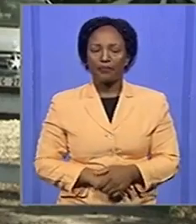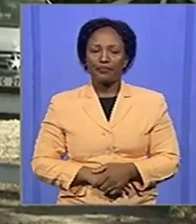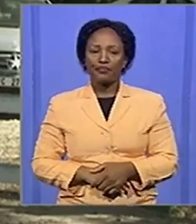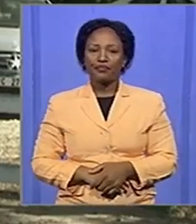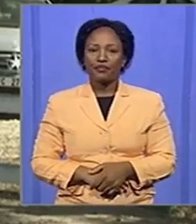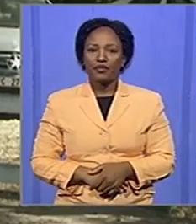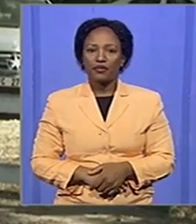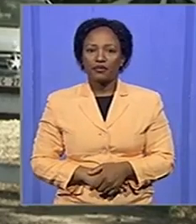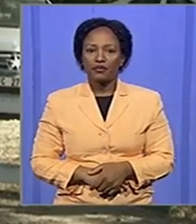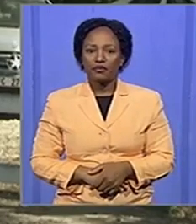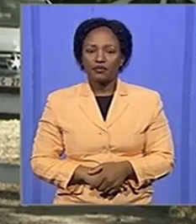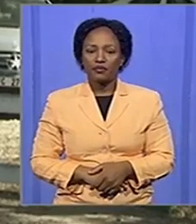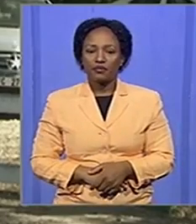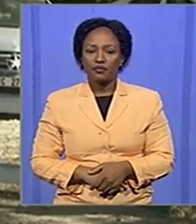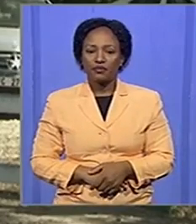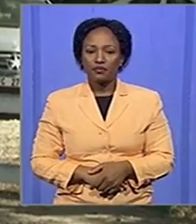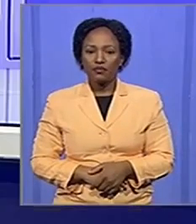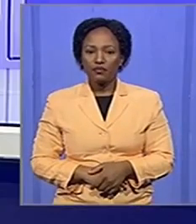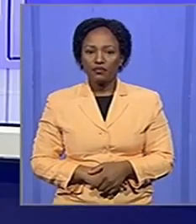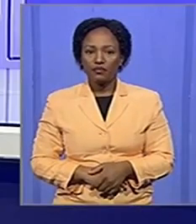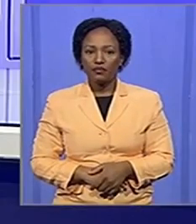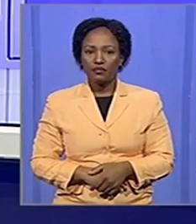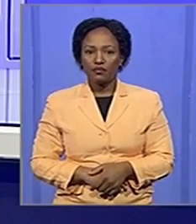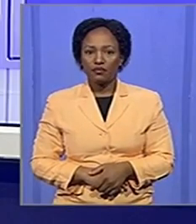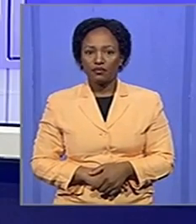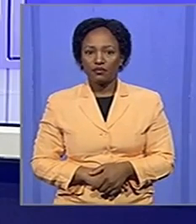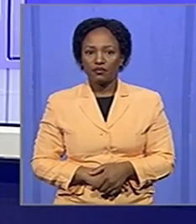SABC Polokwane.